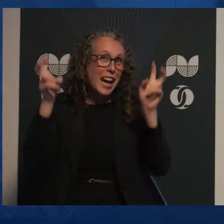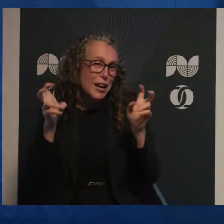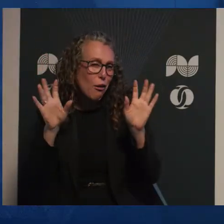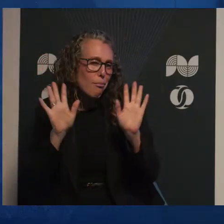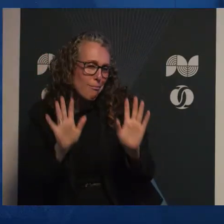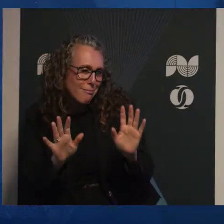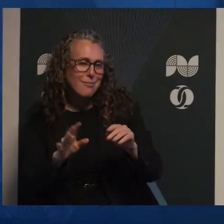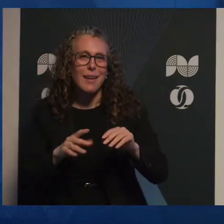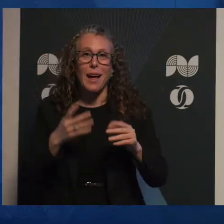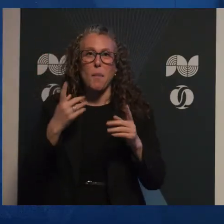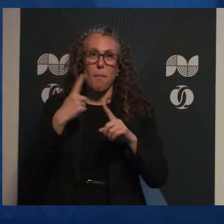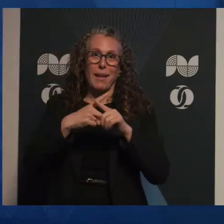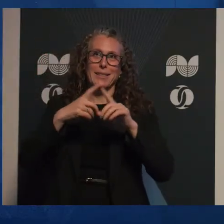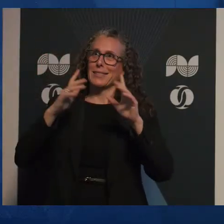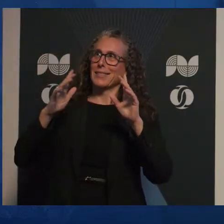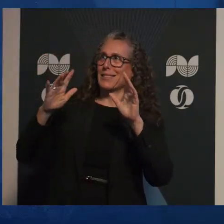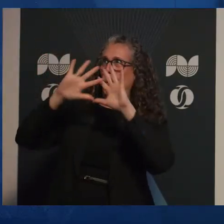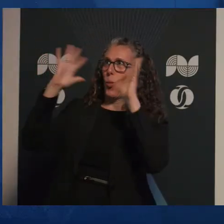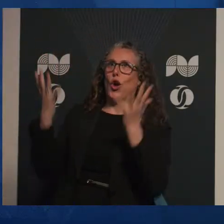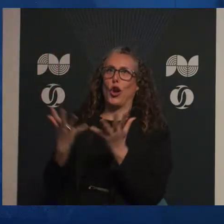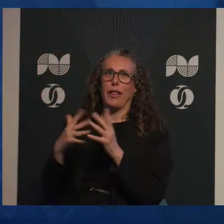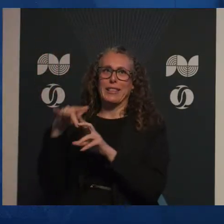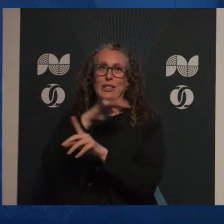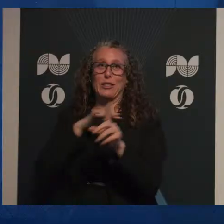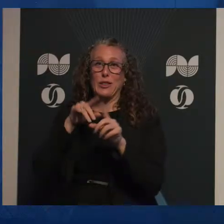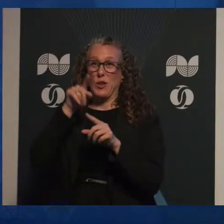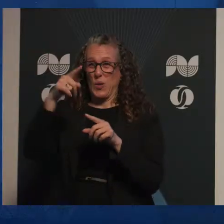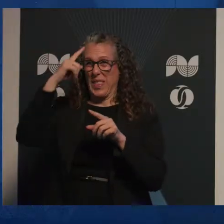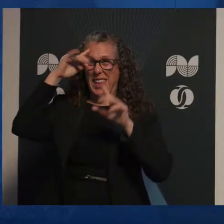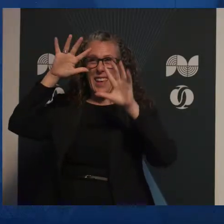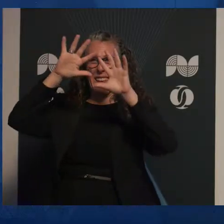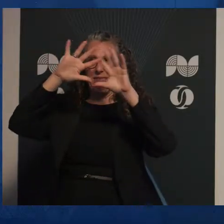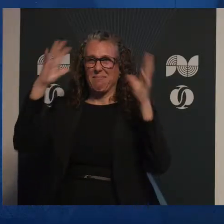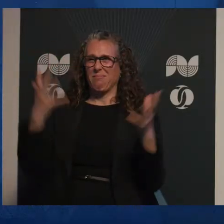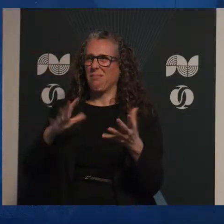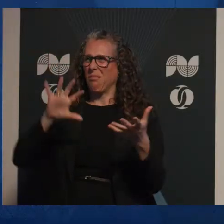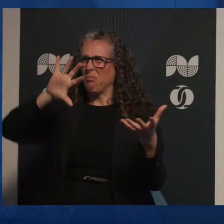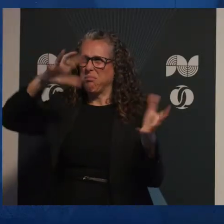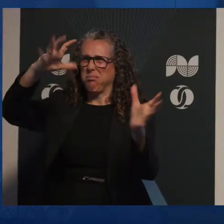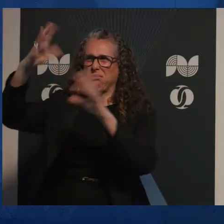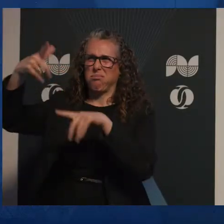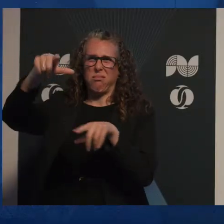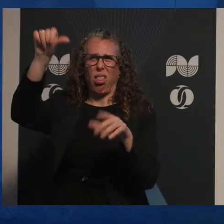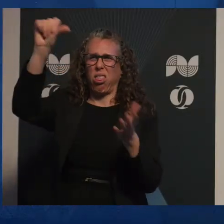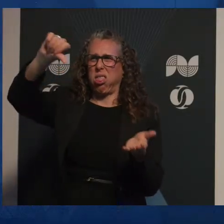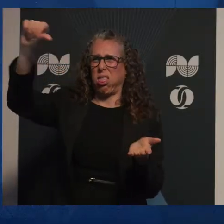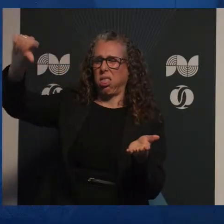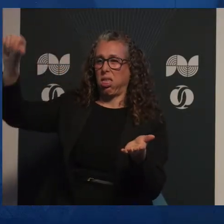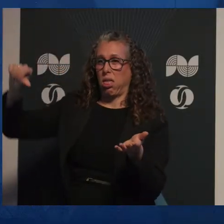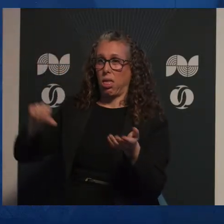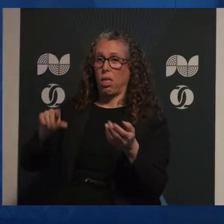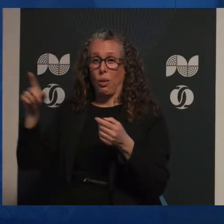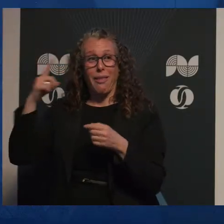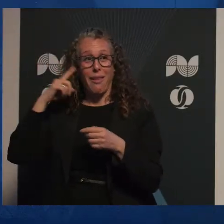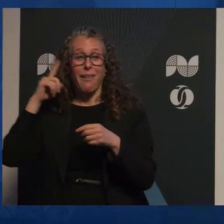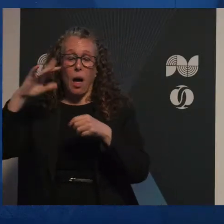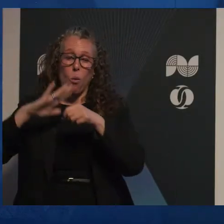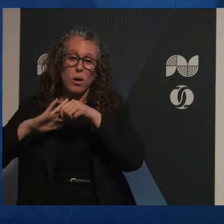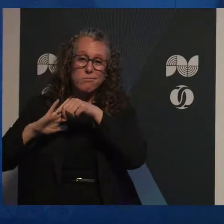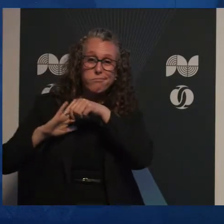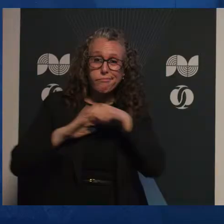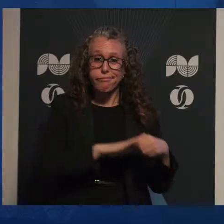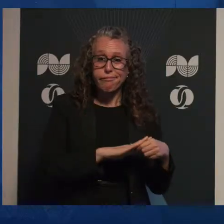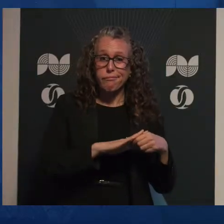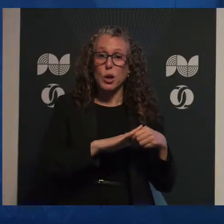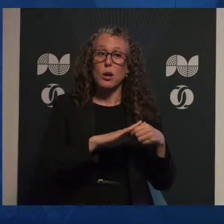kind of where we are, do you think that the bad geopolitical behaviour that we're often seeing is going to scupper global good